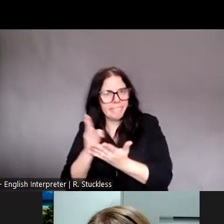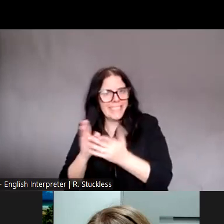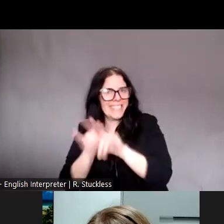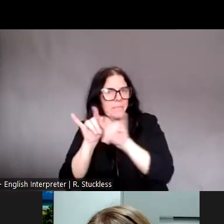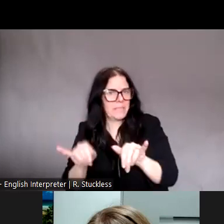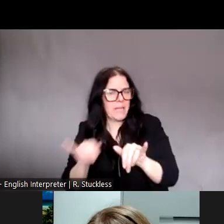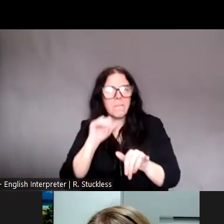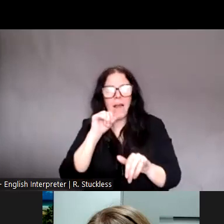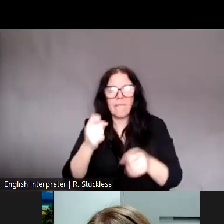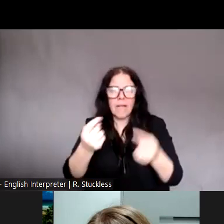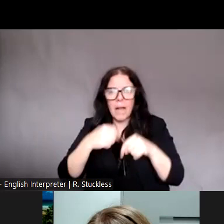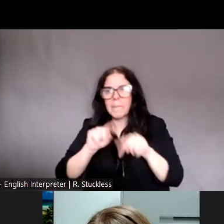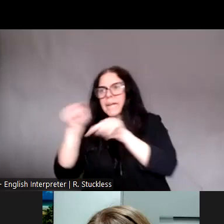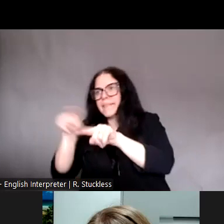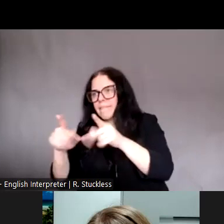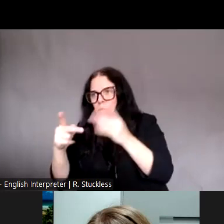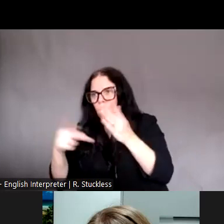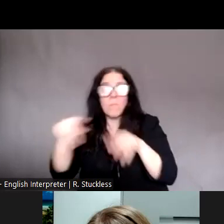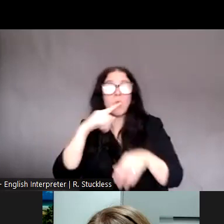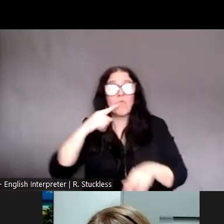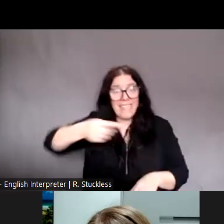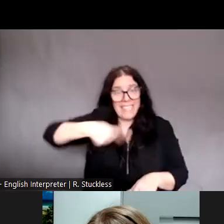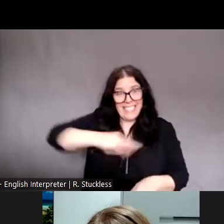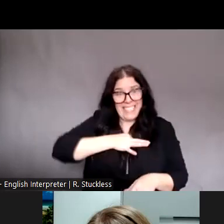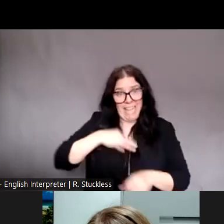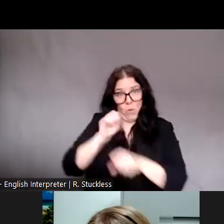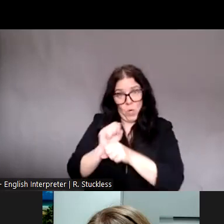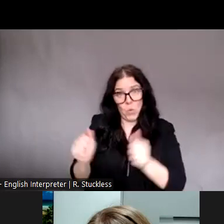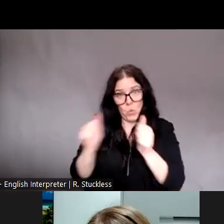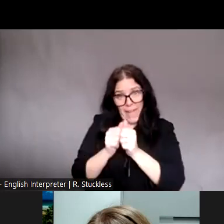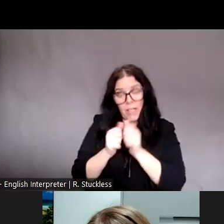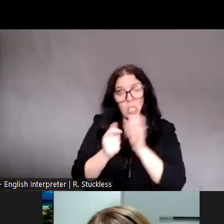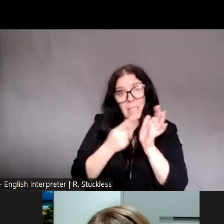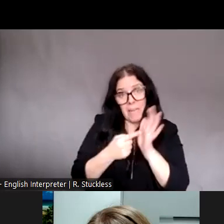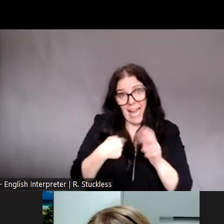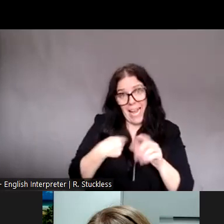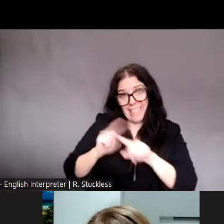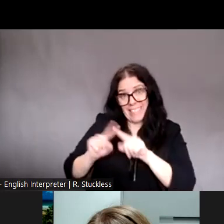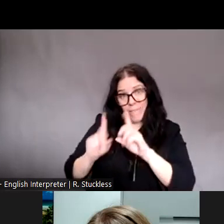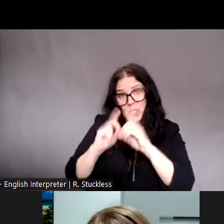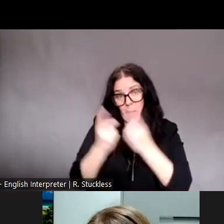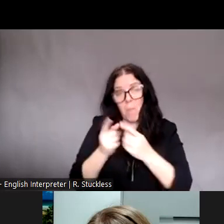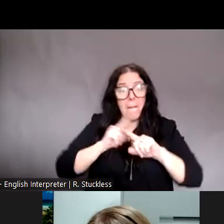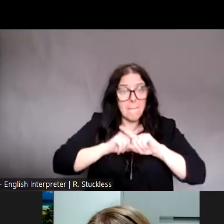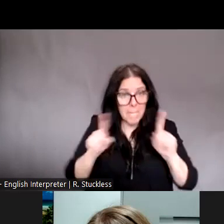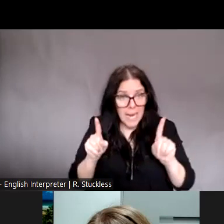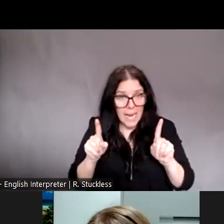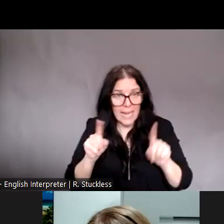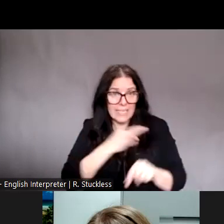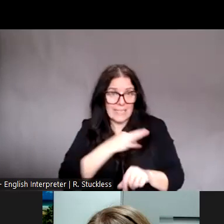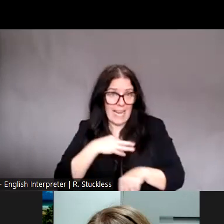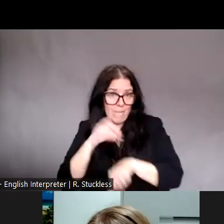staff work together. They might have different departments that they're in, but they work together. They share